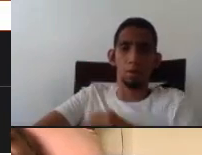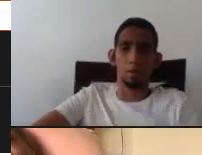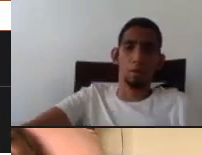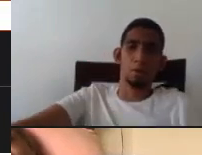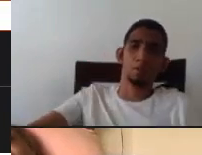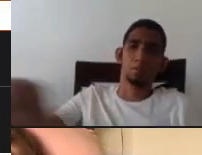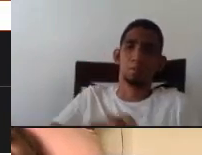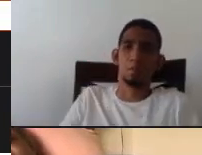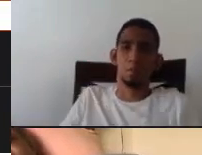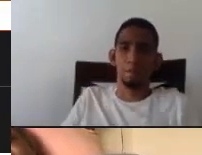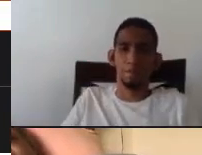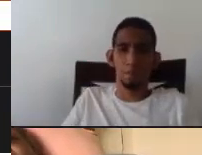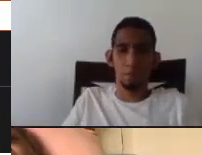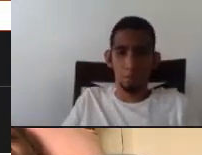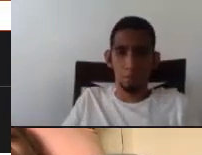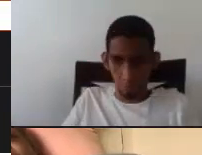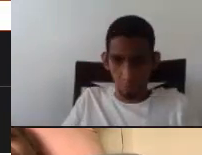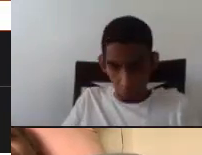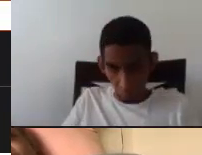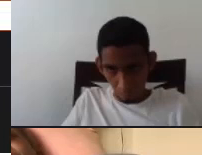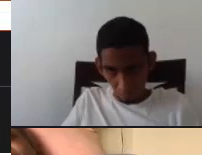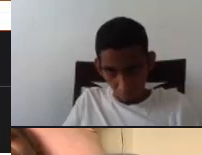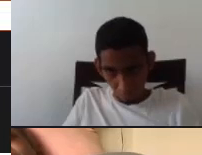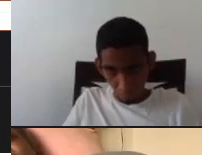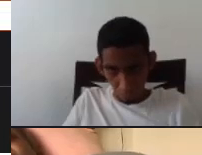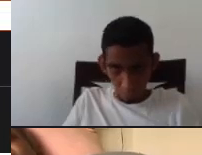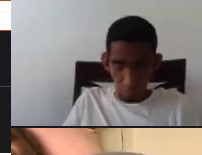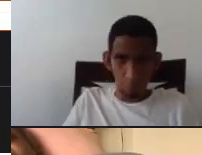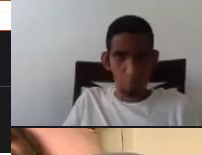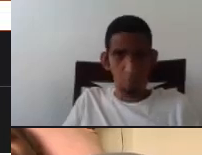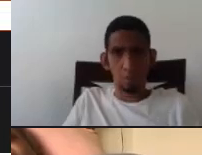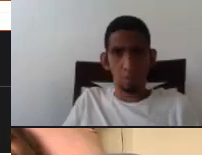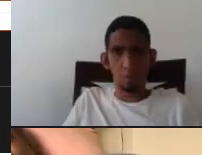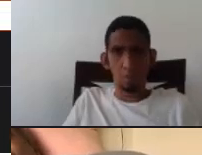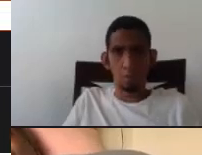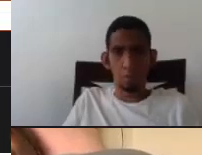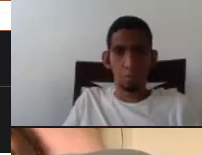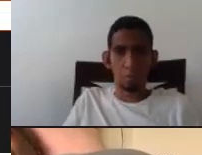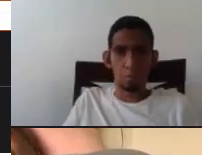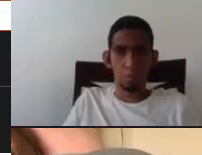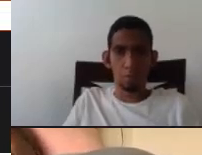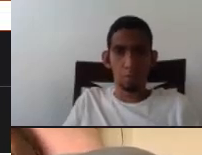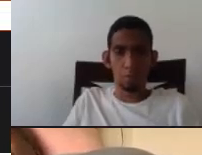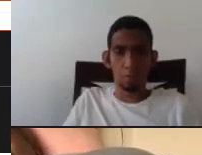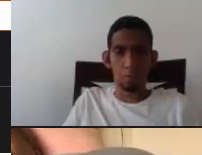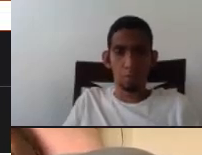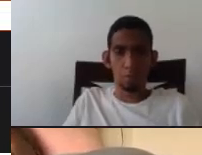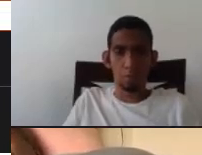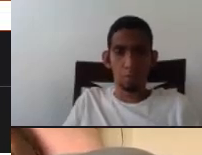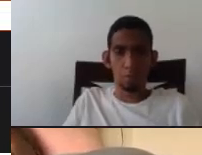that your specific data is going to be mined from someone to be able to locate you and figure out what's going on with